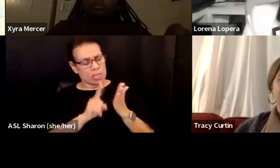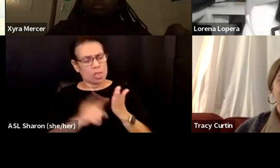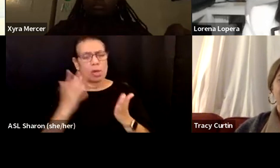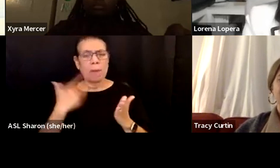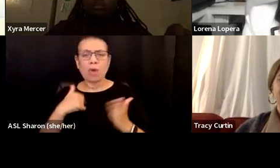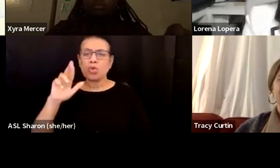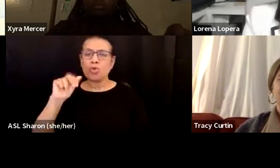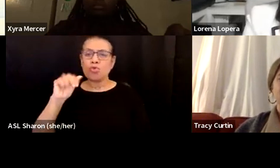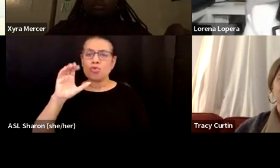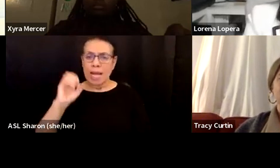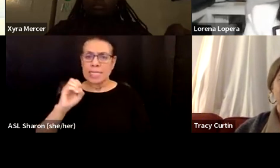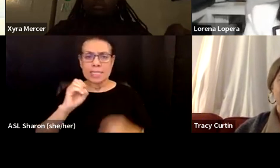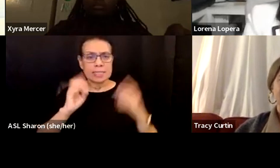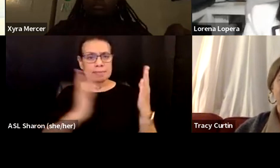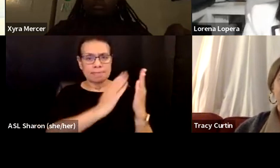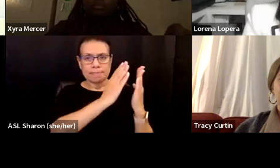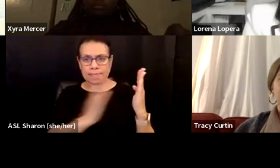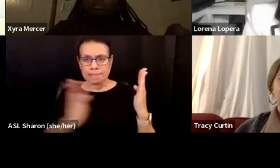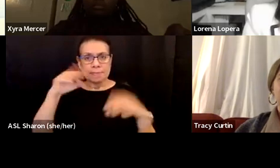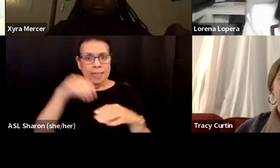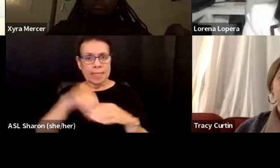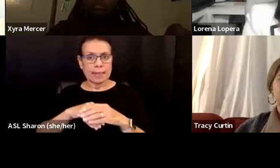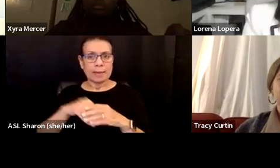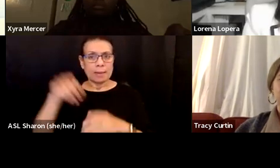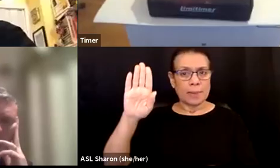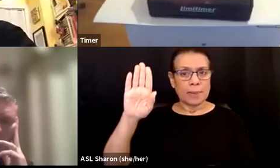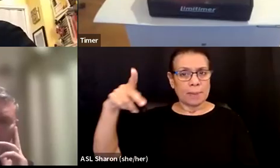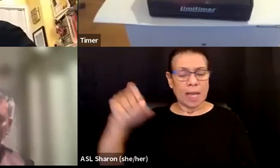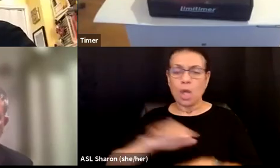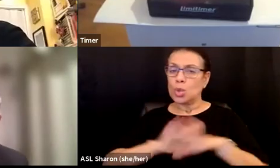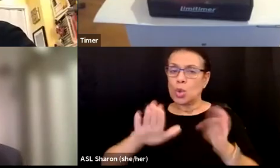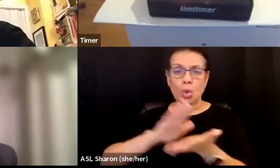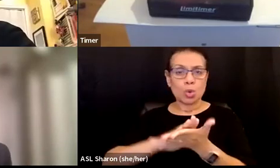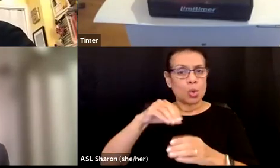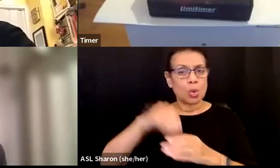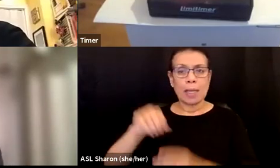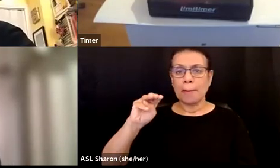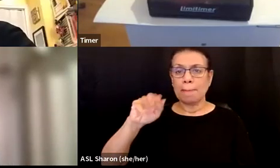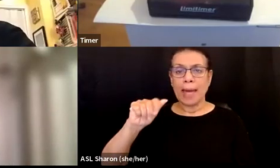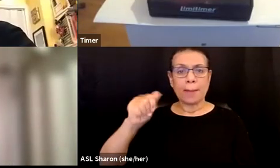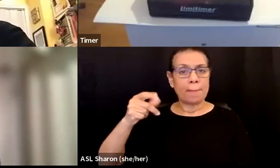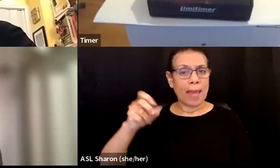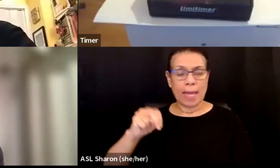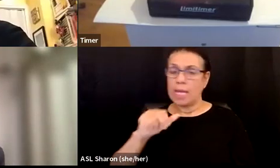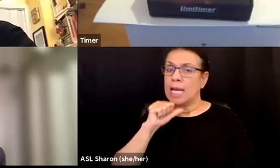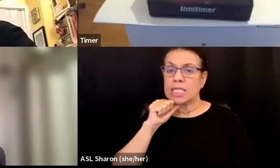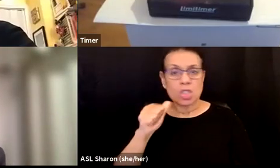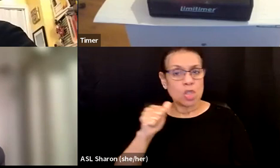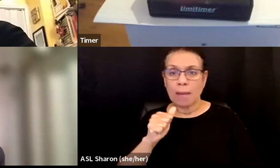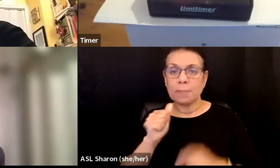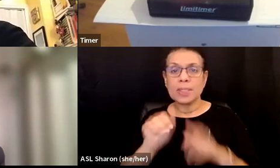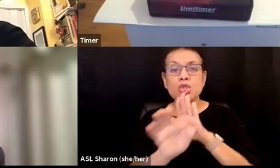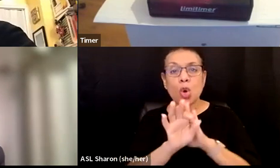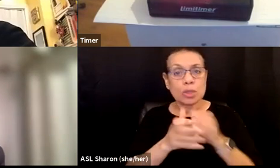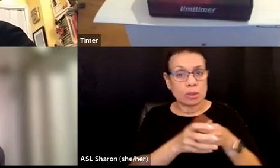equity of the k-6 expansions in bps we know that no school in mattapan has yet to be chosen for a k-6 expansion